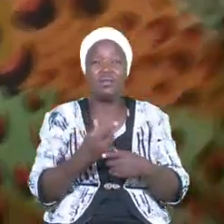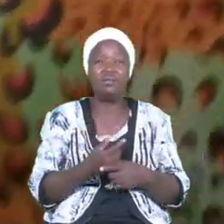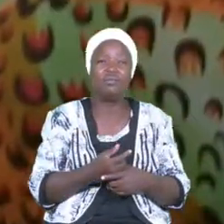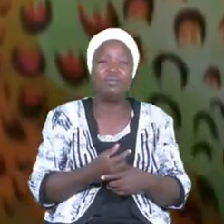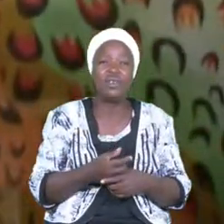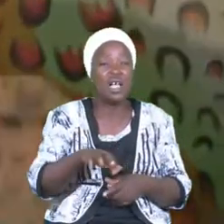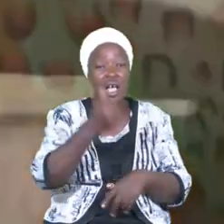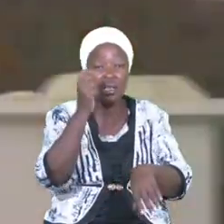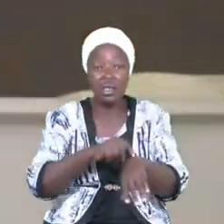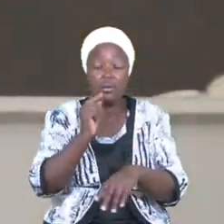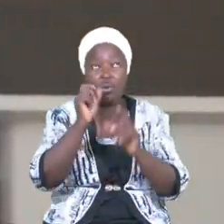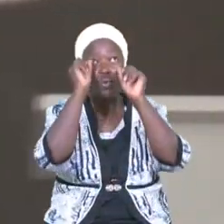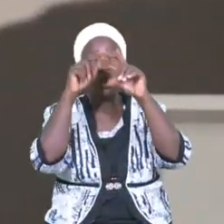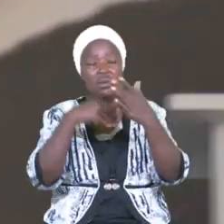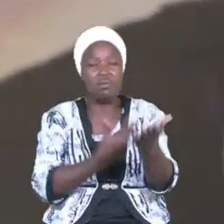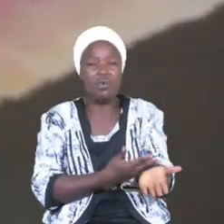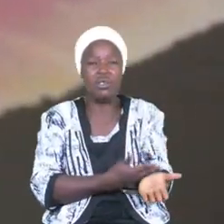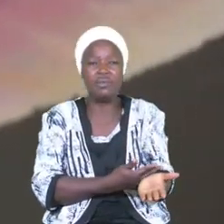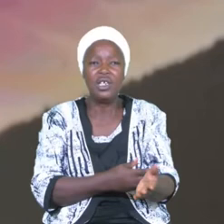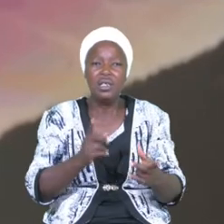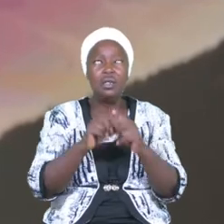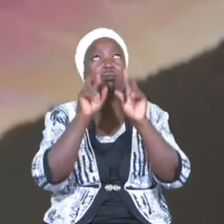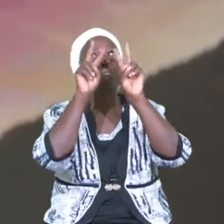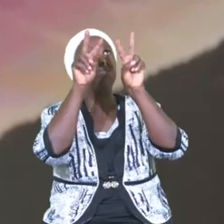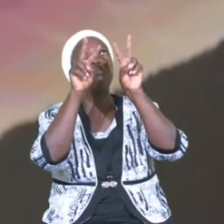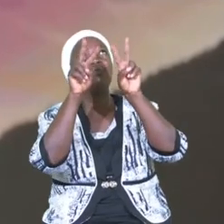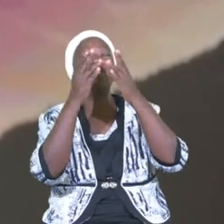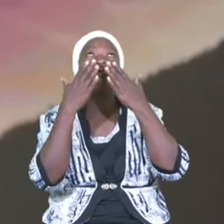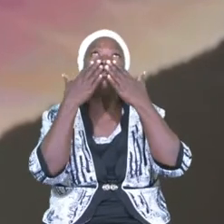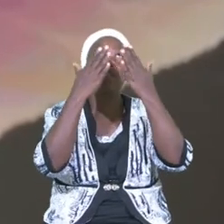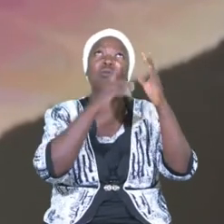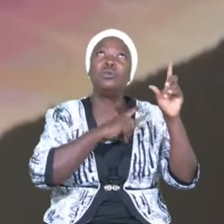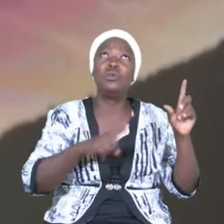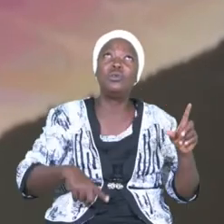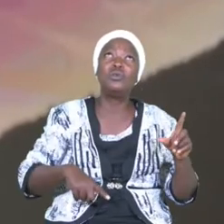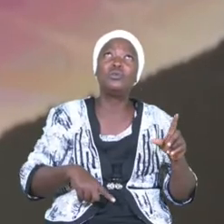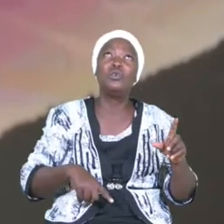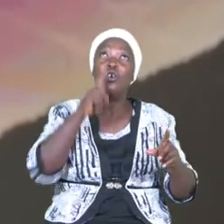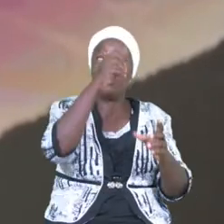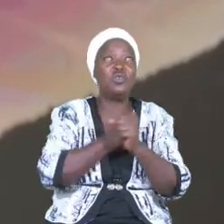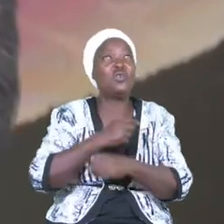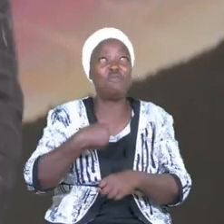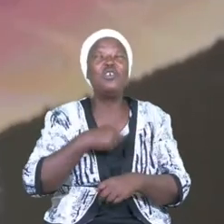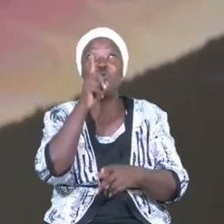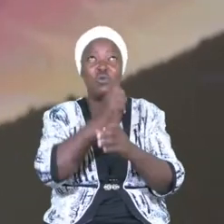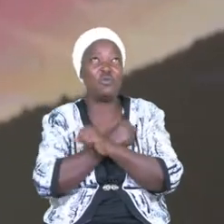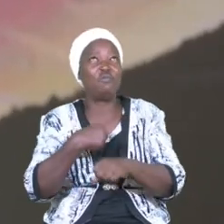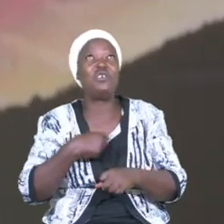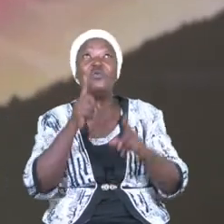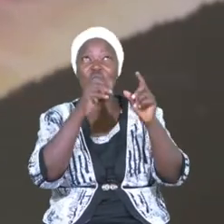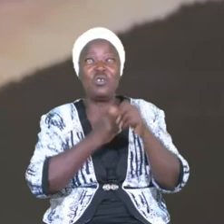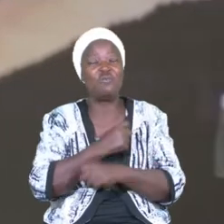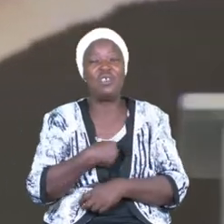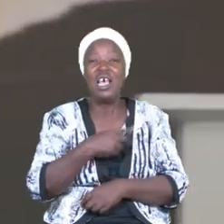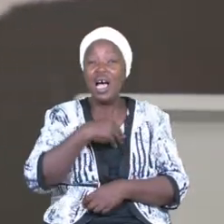you wake up in the morning, you look up, thank you, Lord, you love me. You love me. And because you